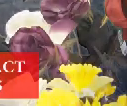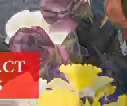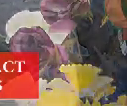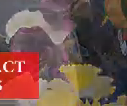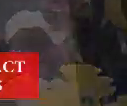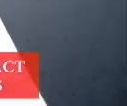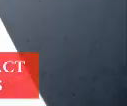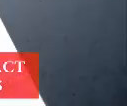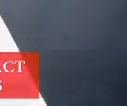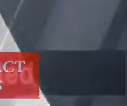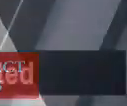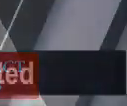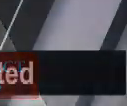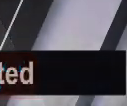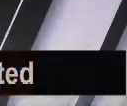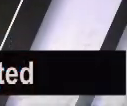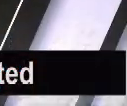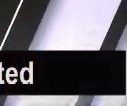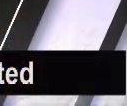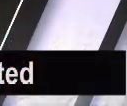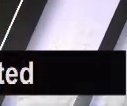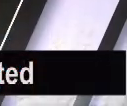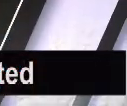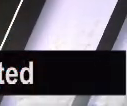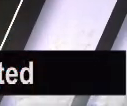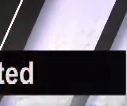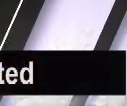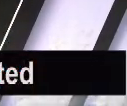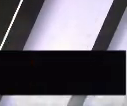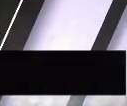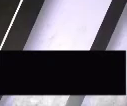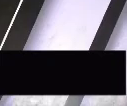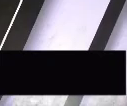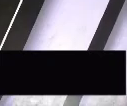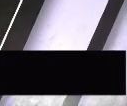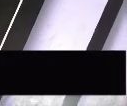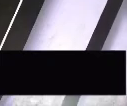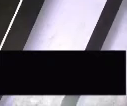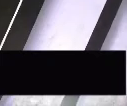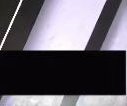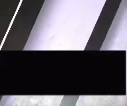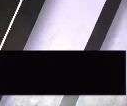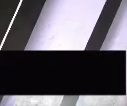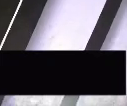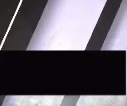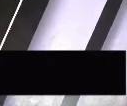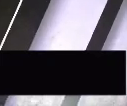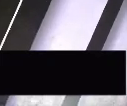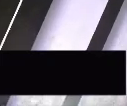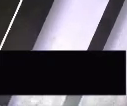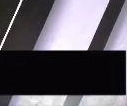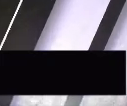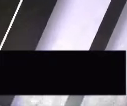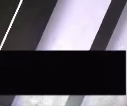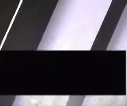ak genn wàll. Assalamualaikum. From April the 1st, go made and go country. Una self una go country. If you no country,